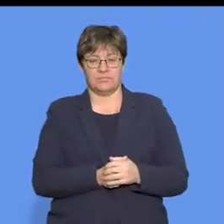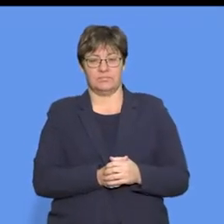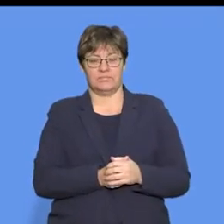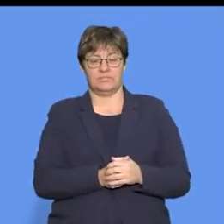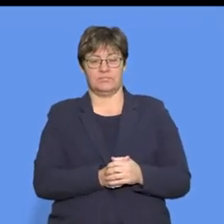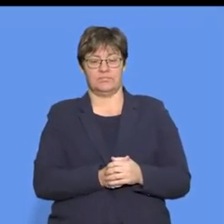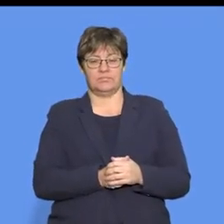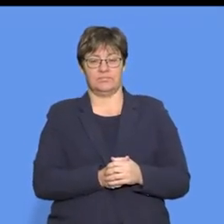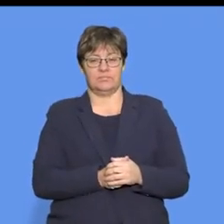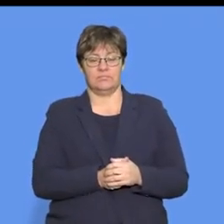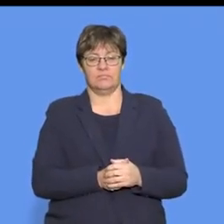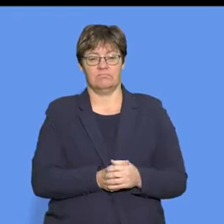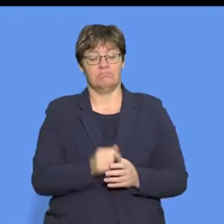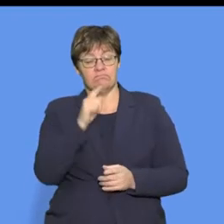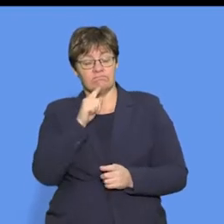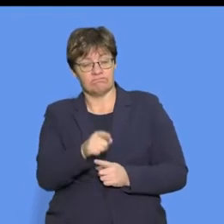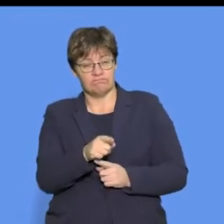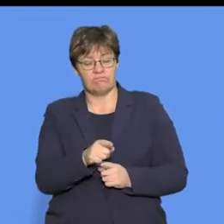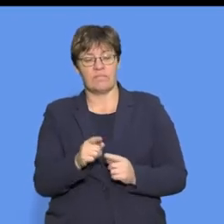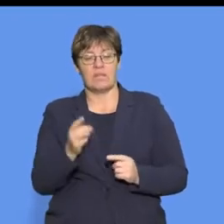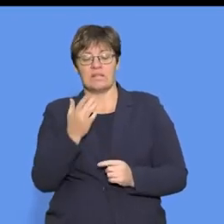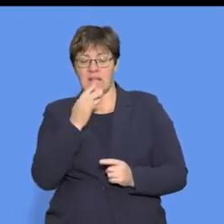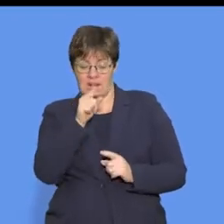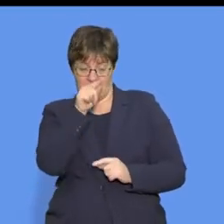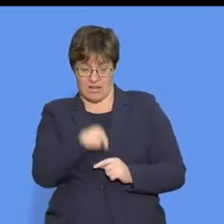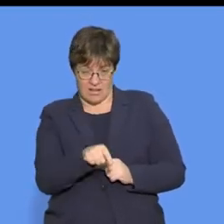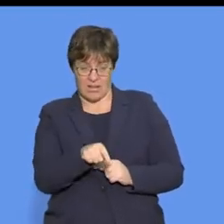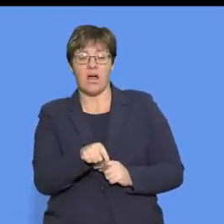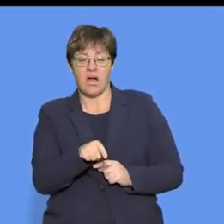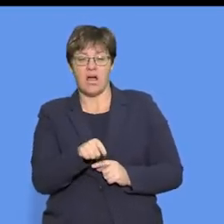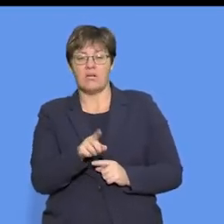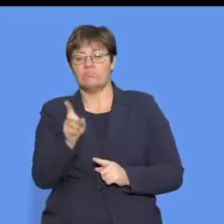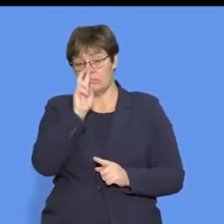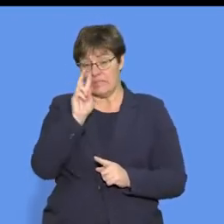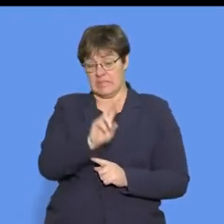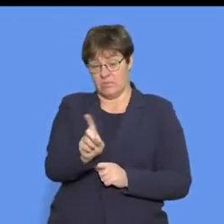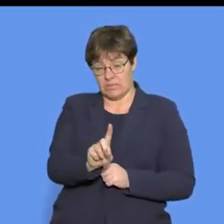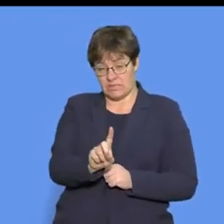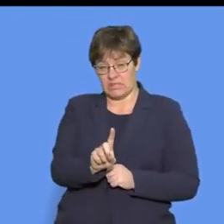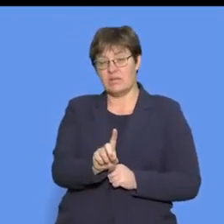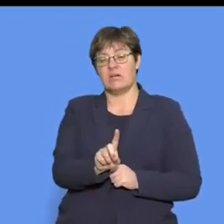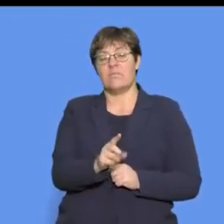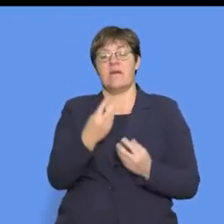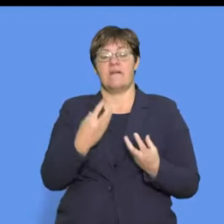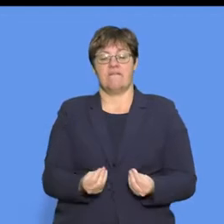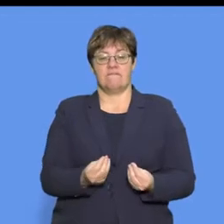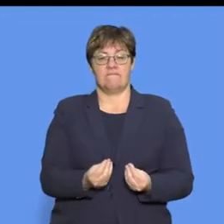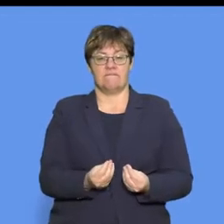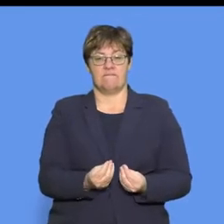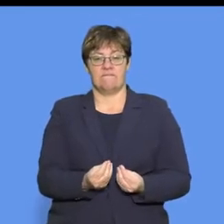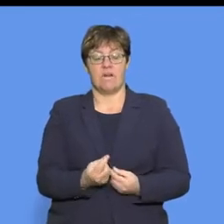go. Consider the electrochemical cell below, and what you'll see is that we've